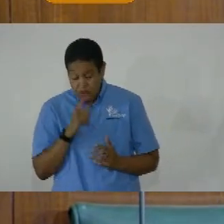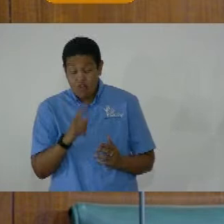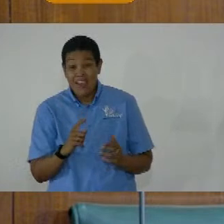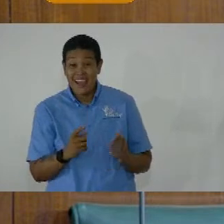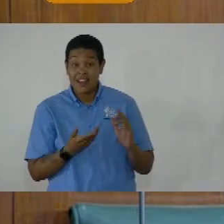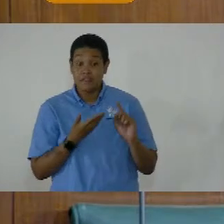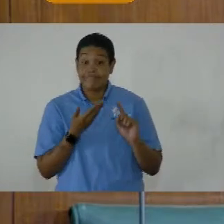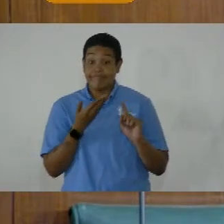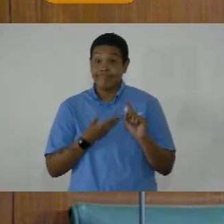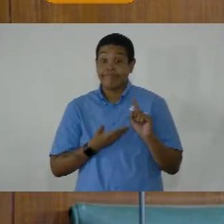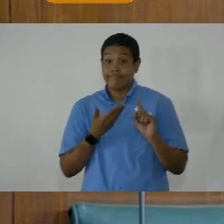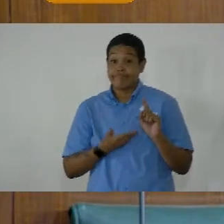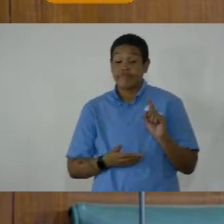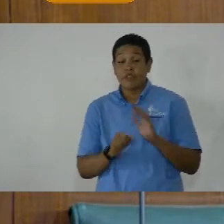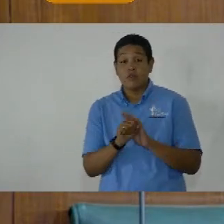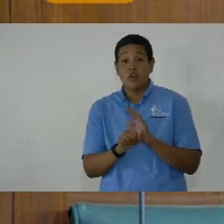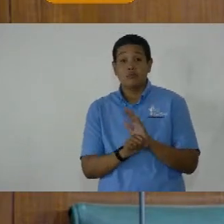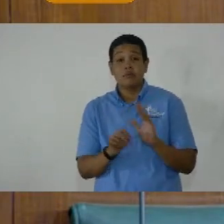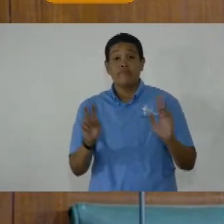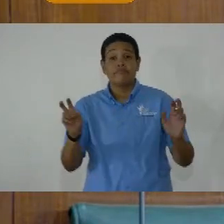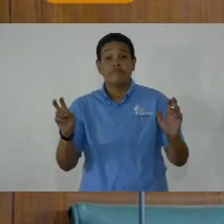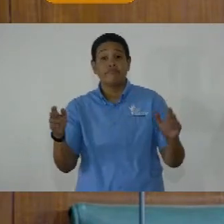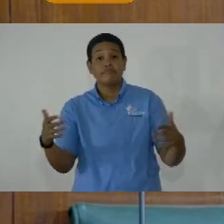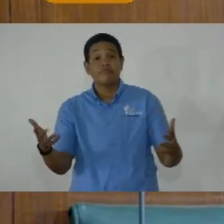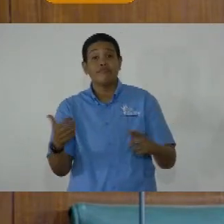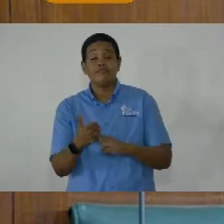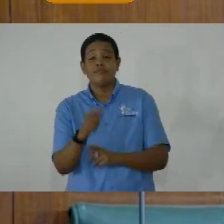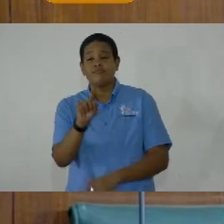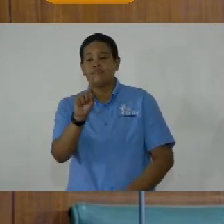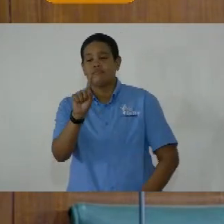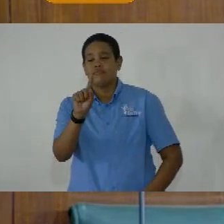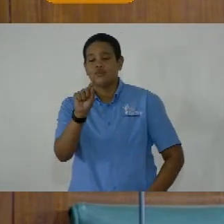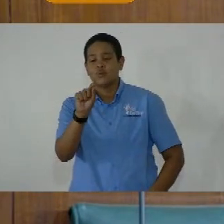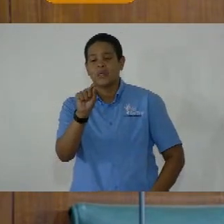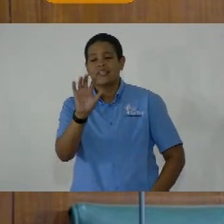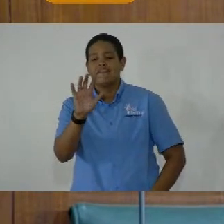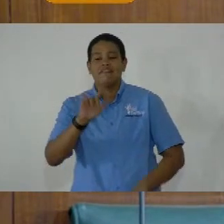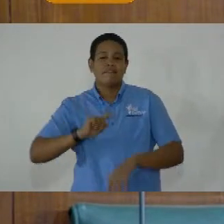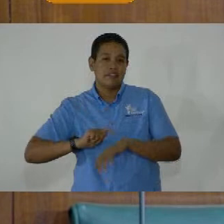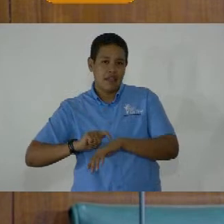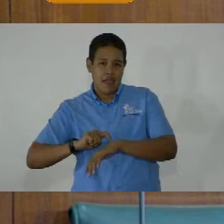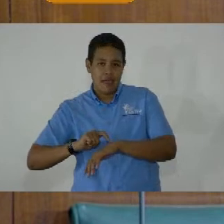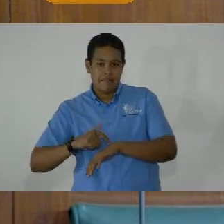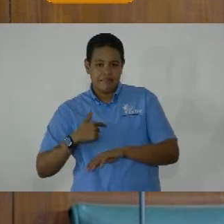portfolio subject for the 25th time.